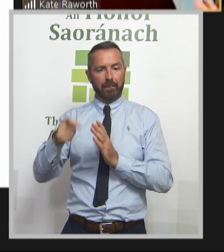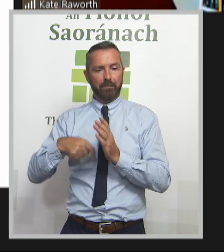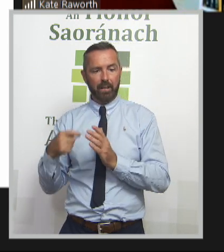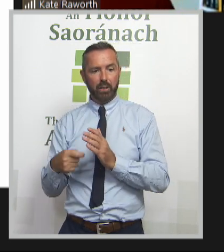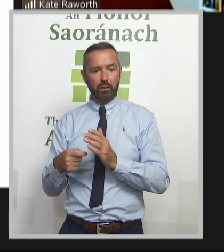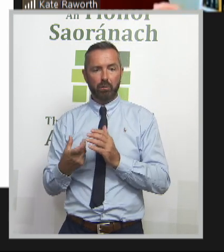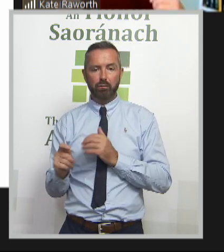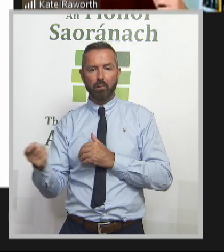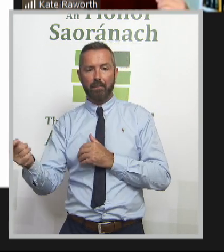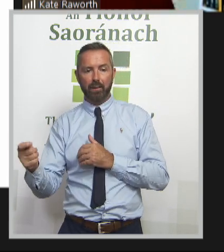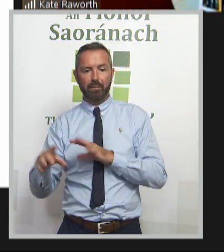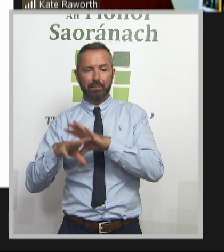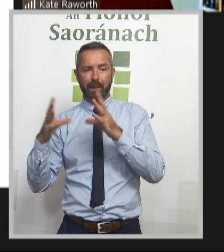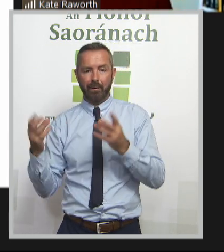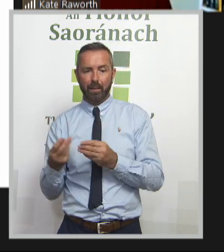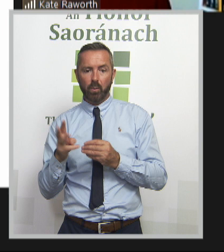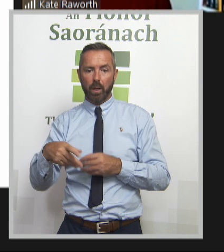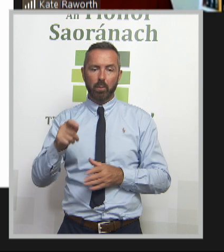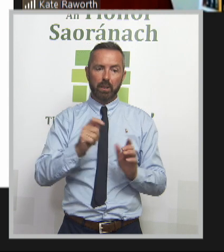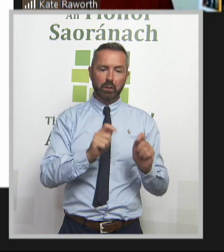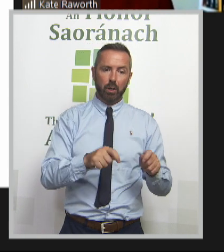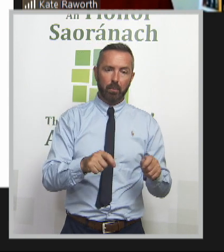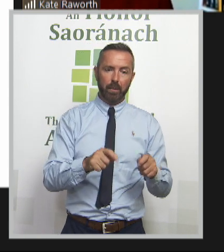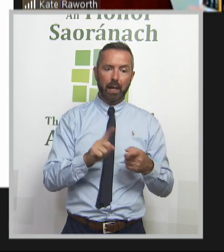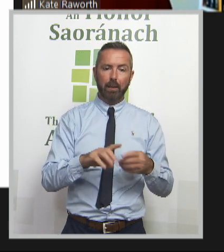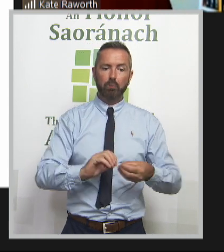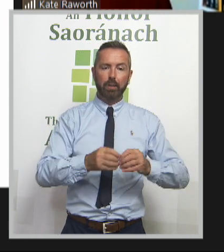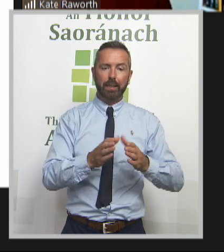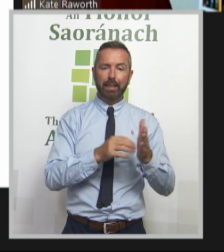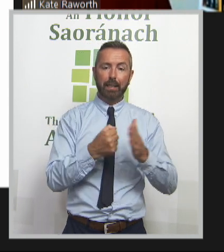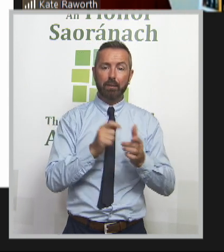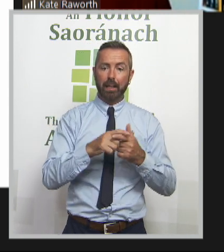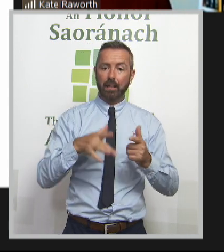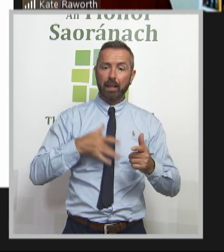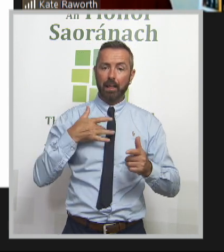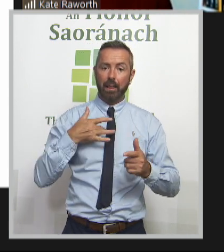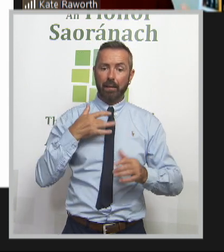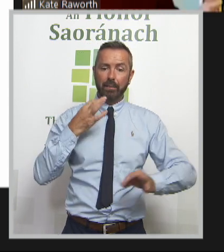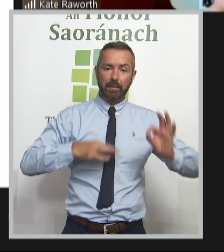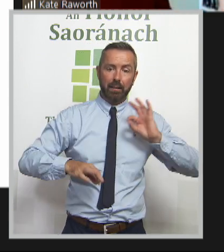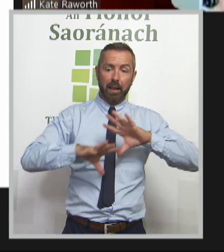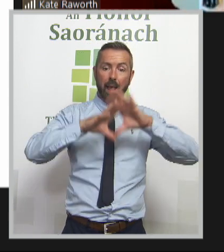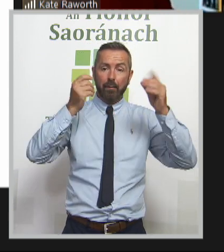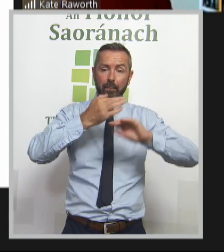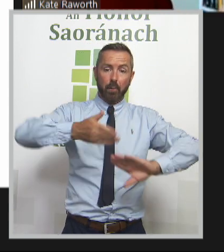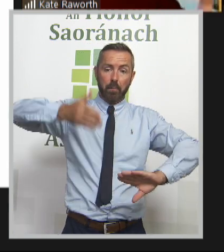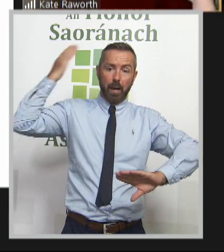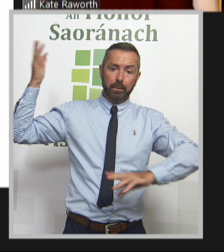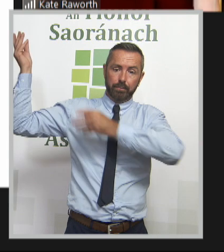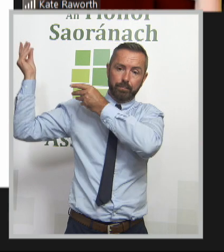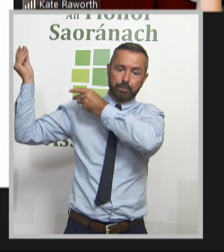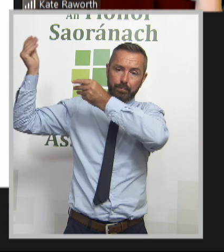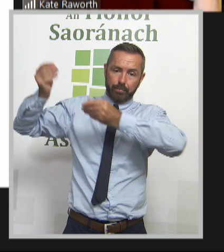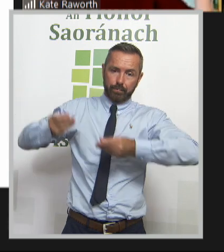and traveling, the way we're shopping and creating industries and our lifestyles, everything from the past everywhere